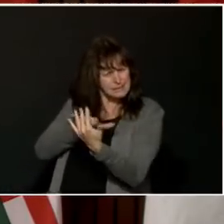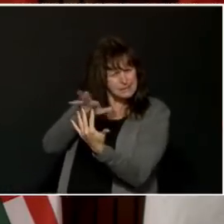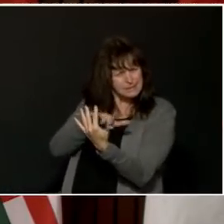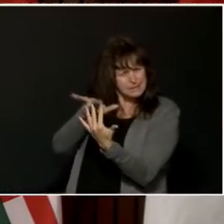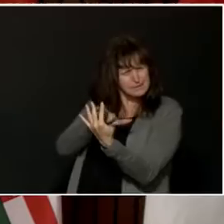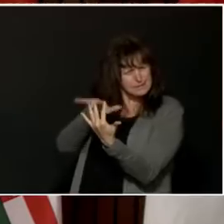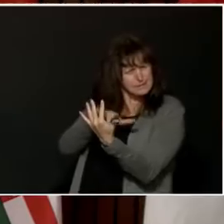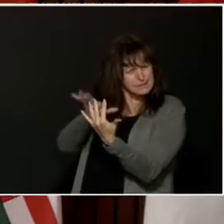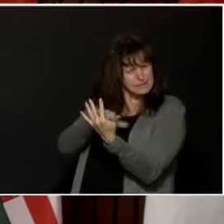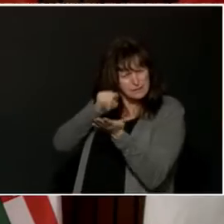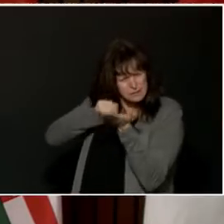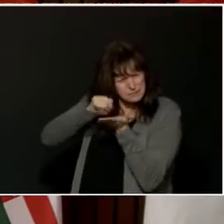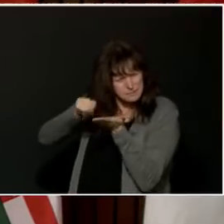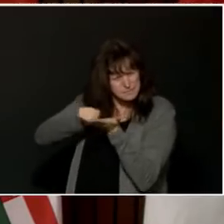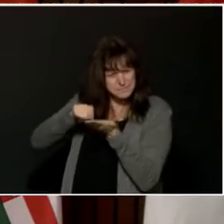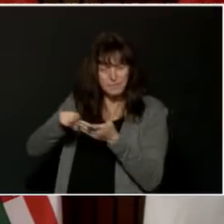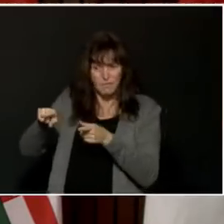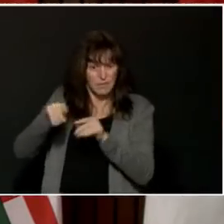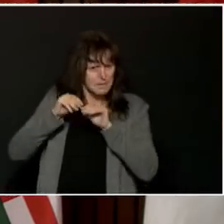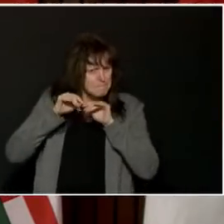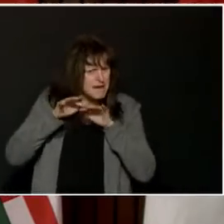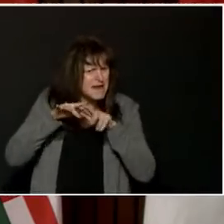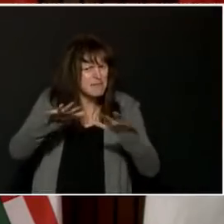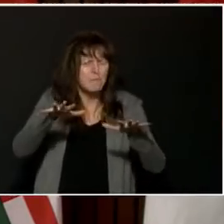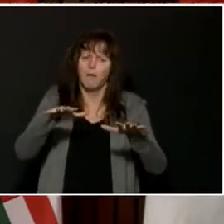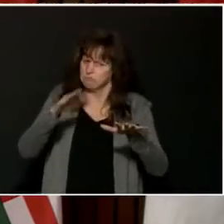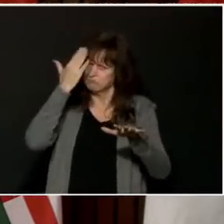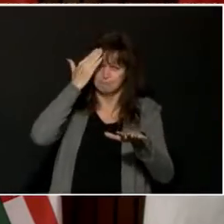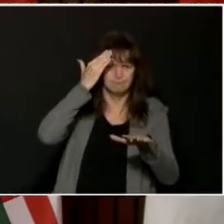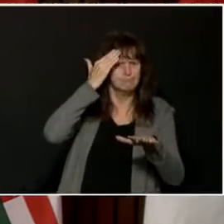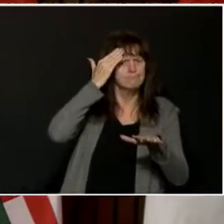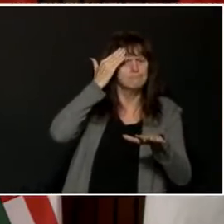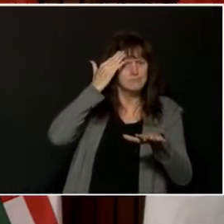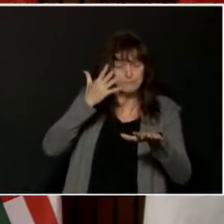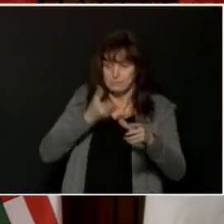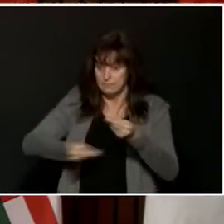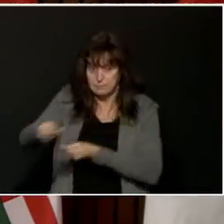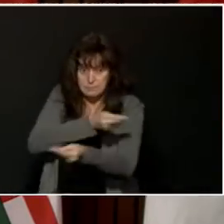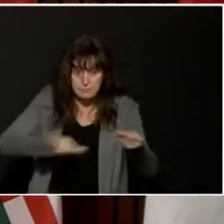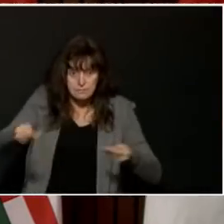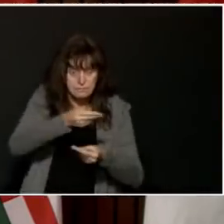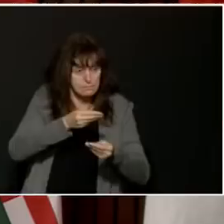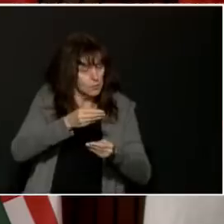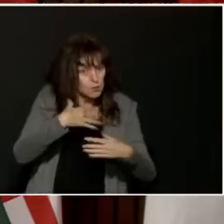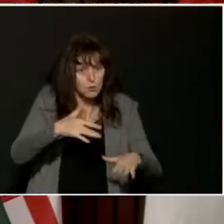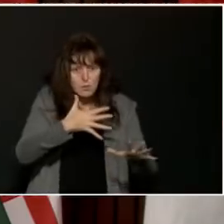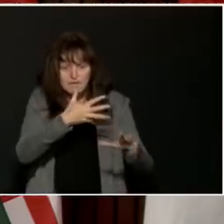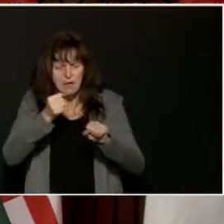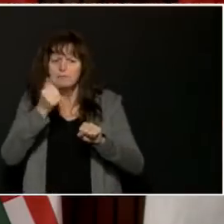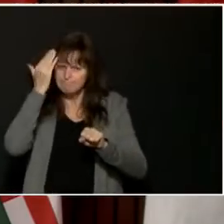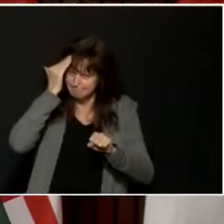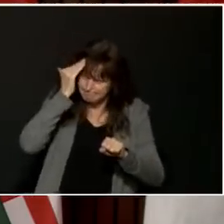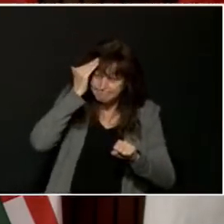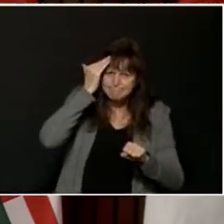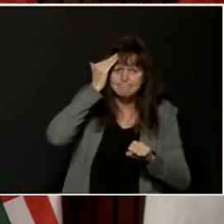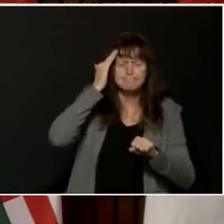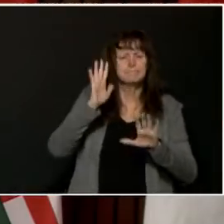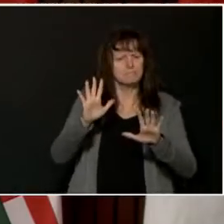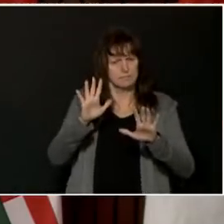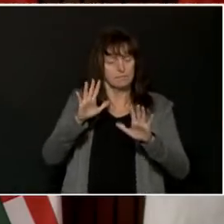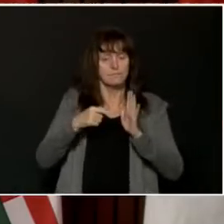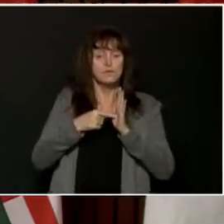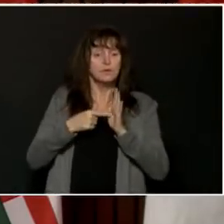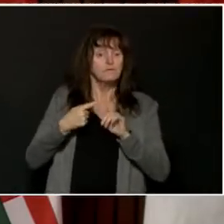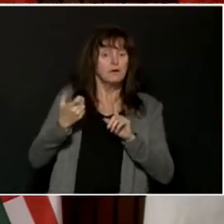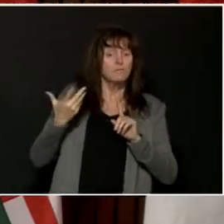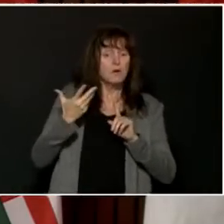is clear. I'll present modeling today based on the work of 5 teams from across Ontario. The modeling shows